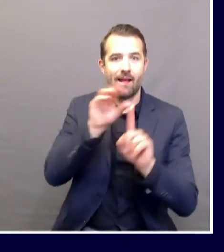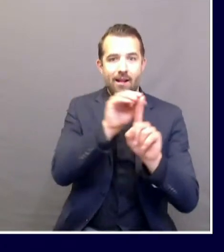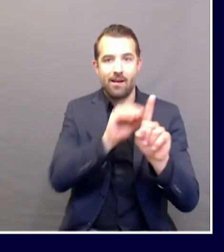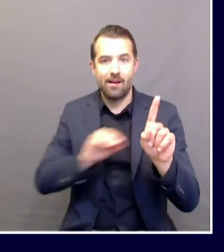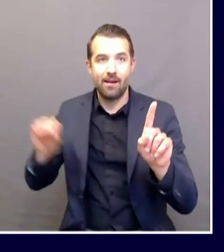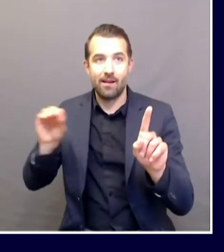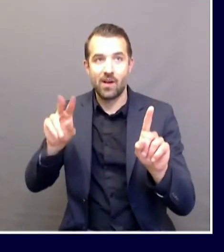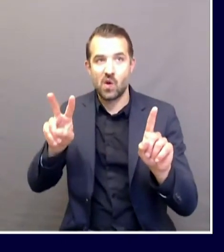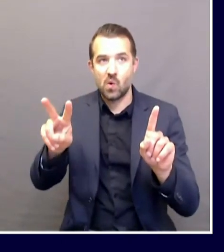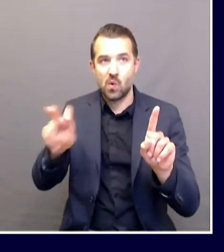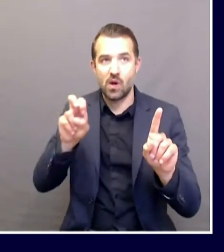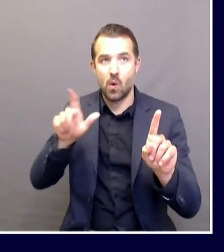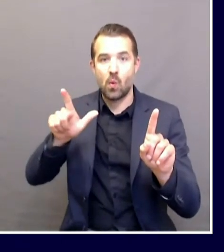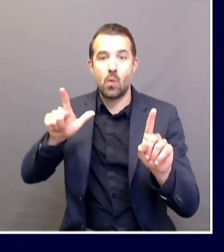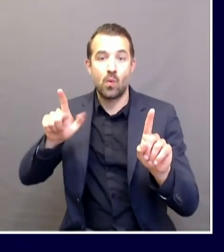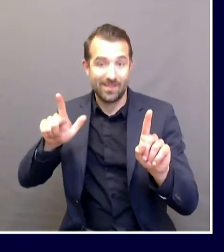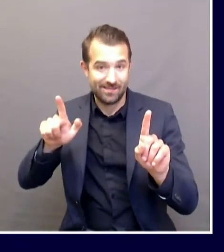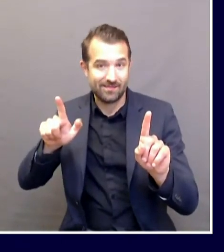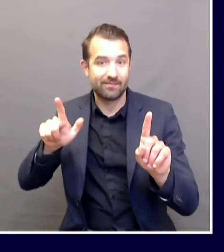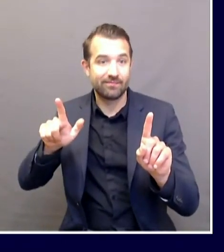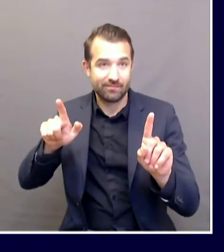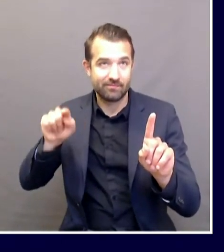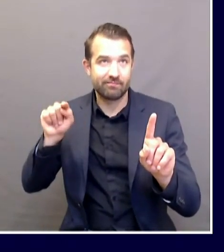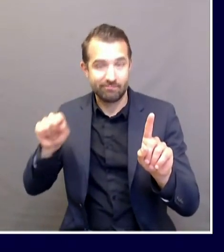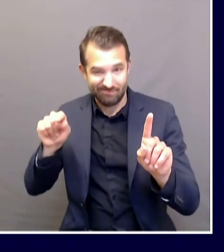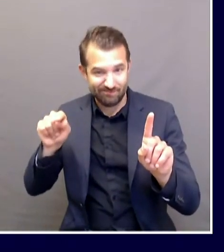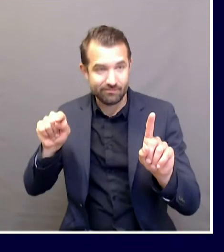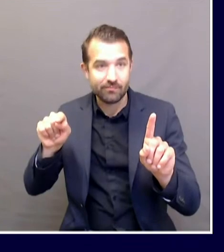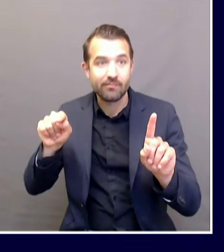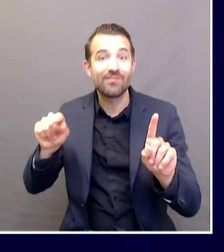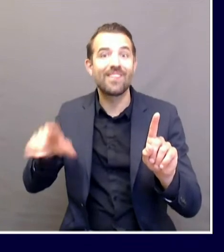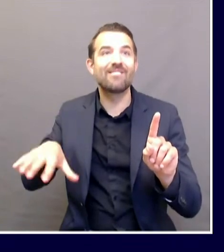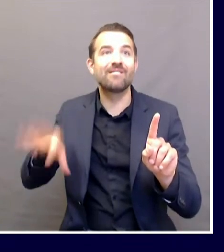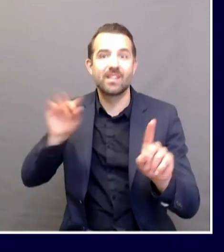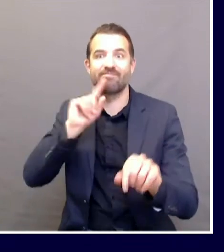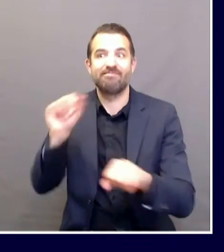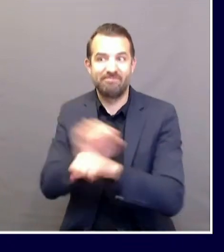221 were among individuals that were diagnosed yesterday.